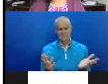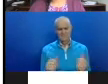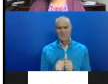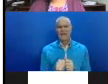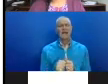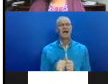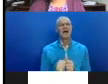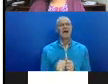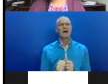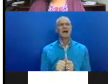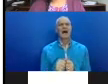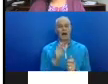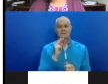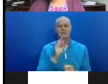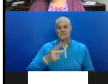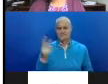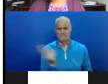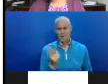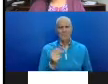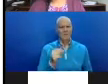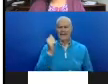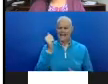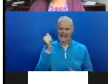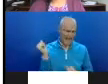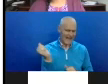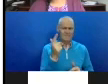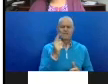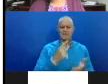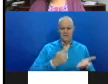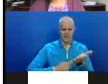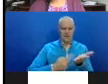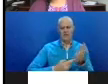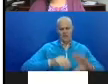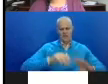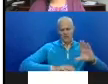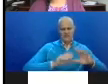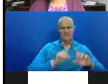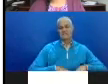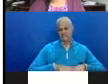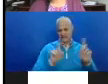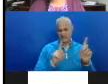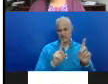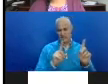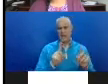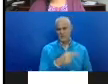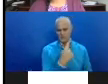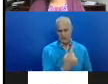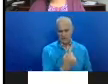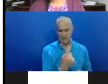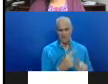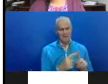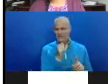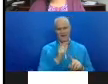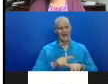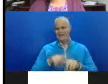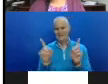I want to be able to say both. Every conversation is different and is unique on its own terms, but they're not different